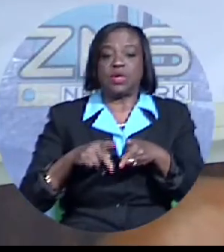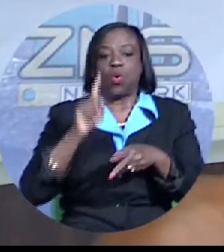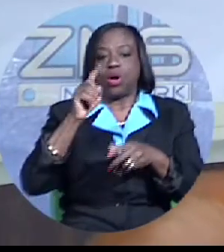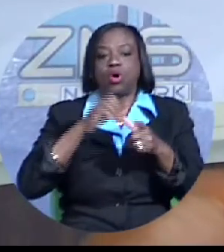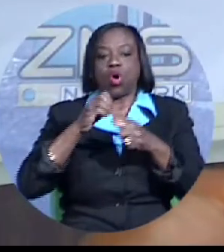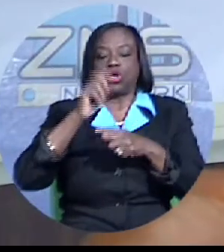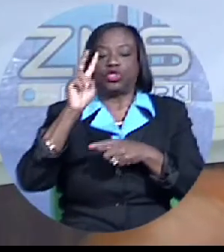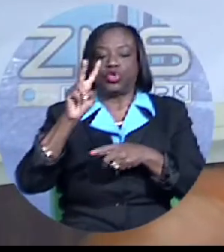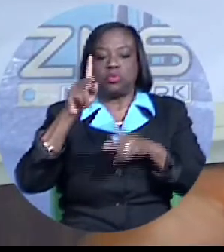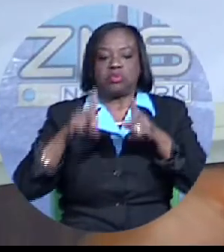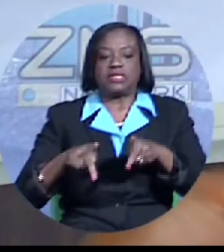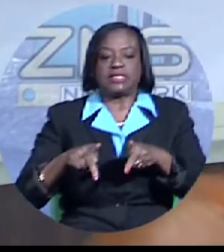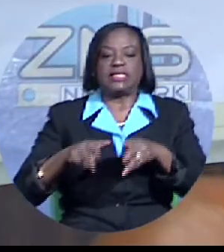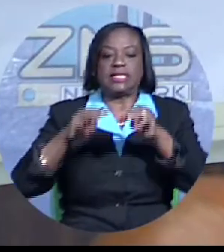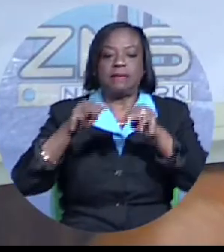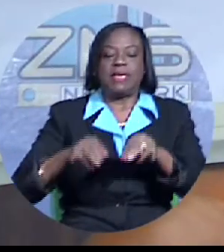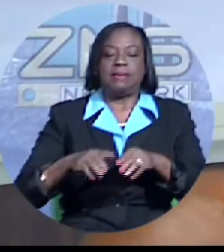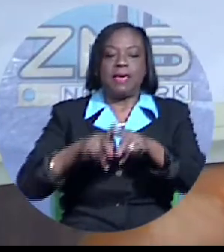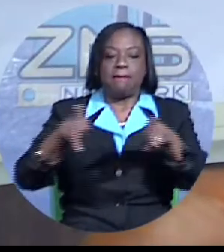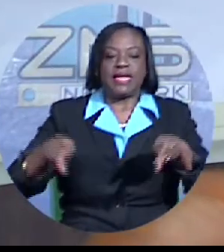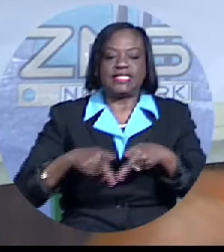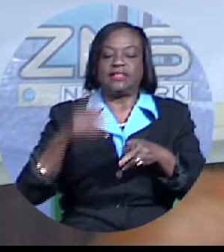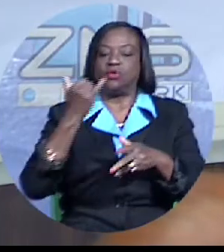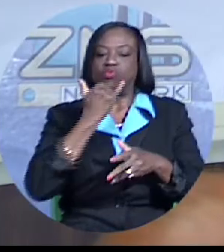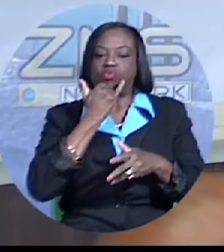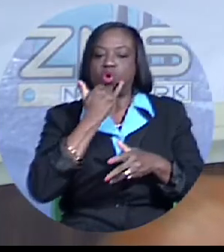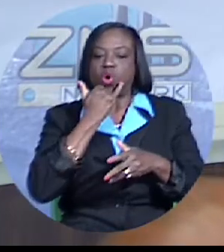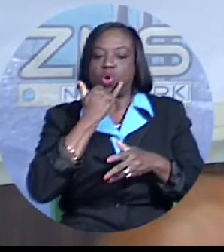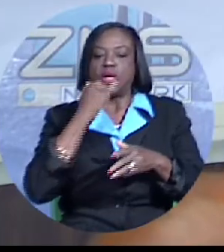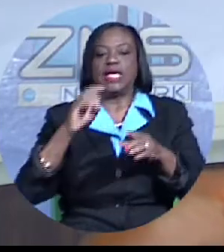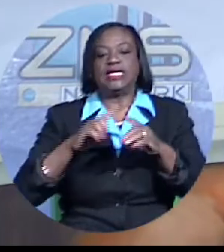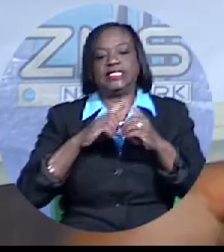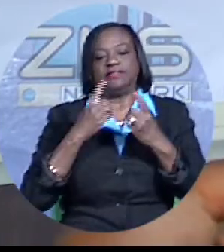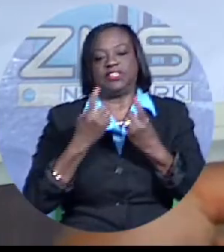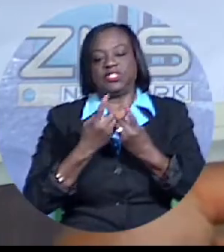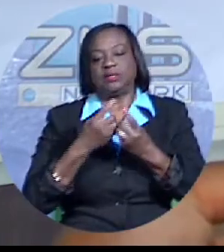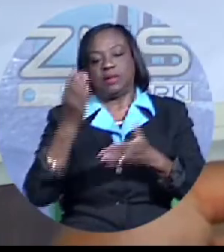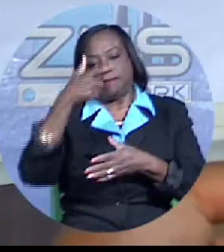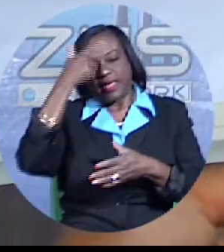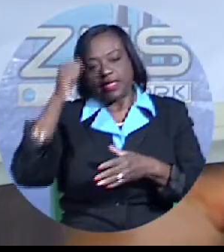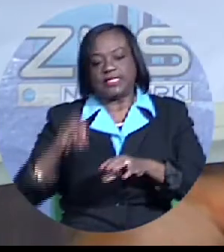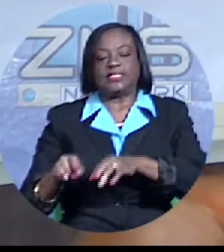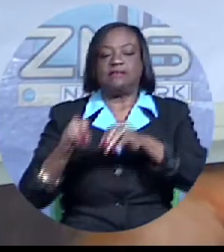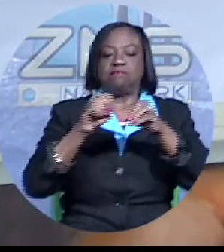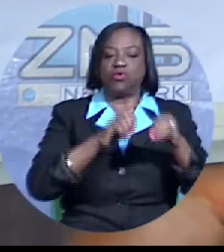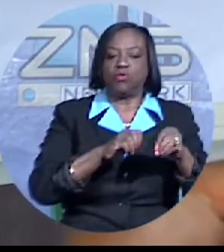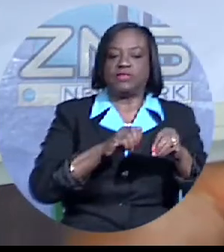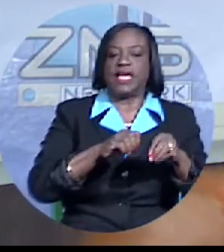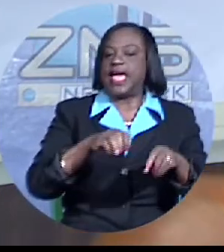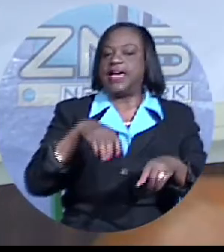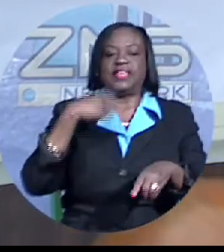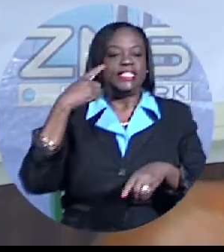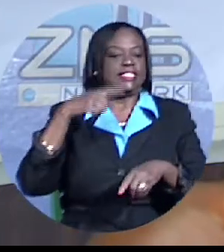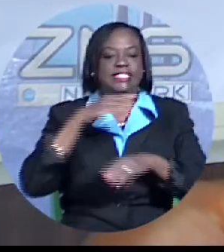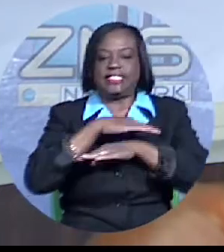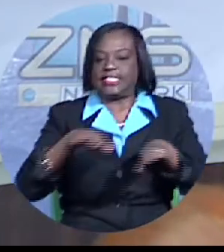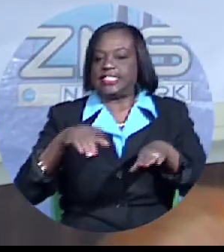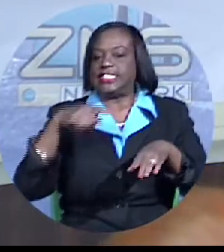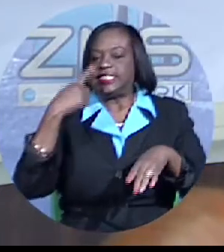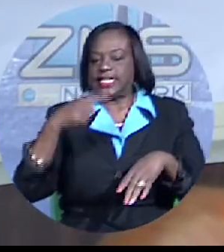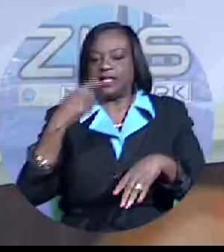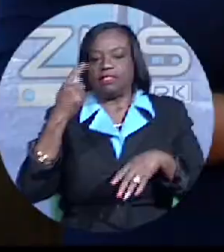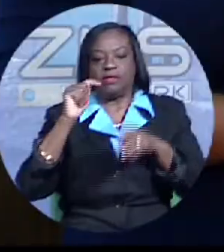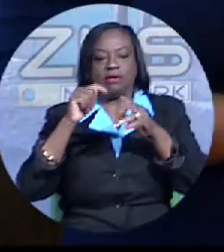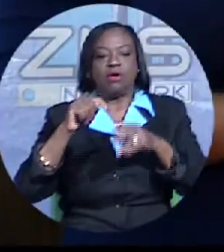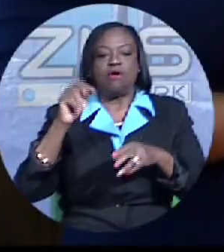wrong polling division because they moved from where they were in 2012 to where they now, and they did not tell the revising officer the fact that